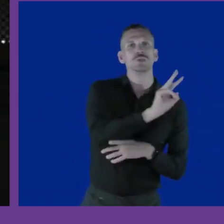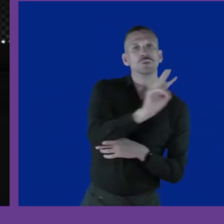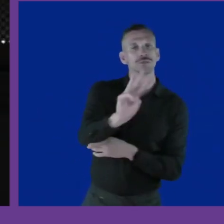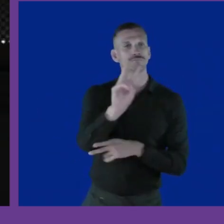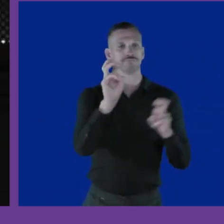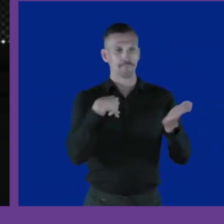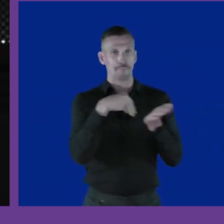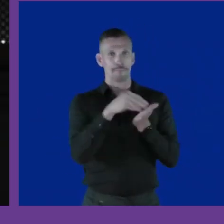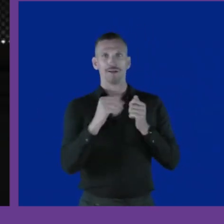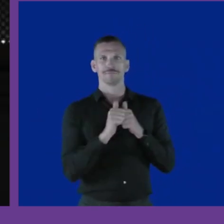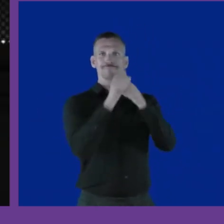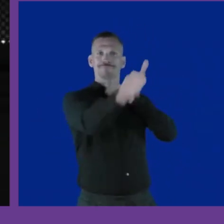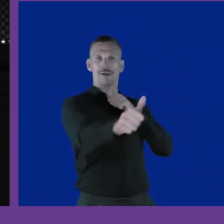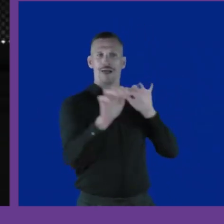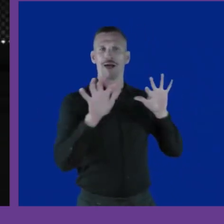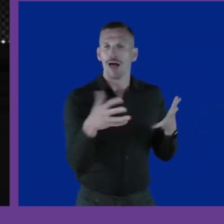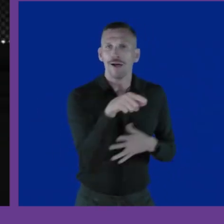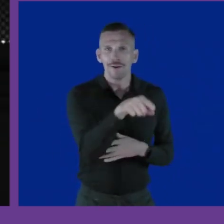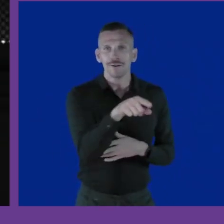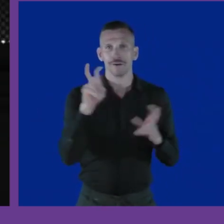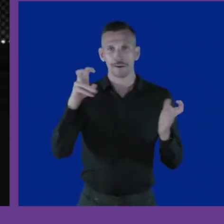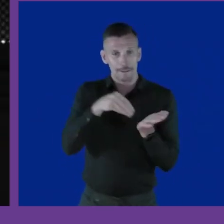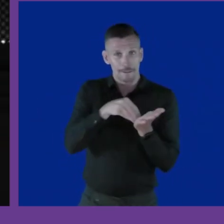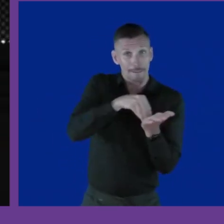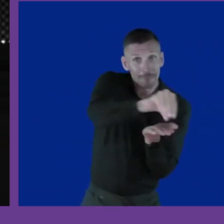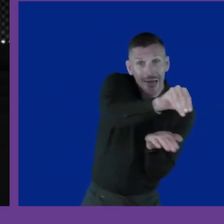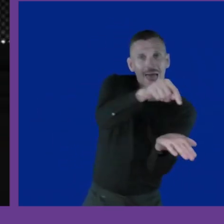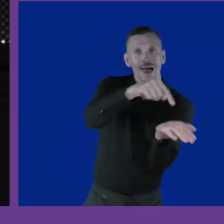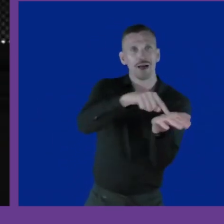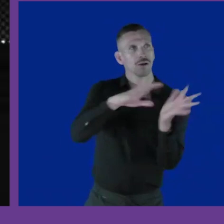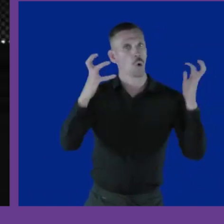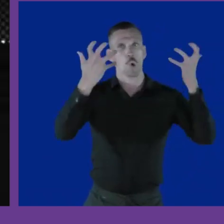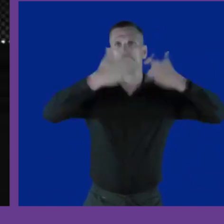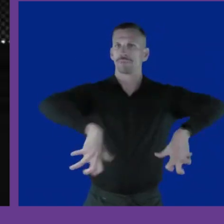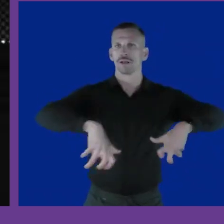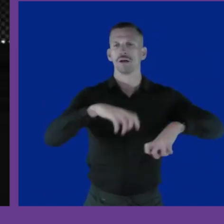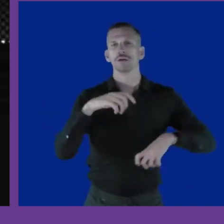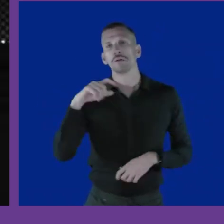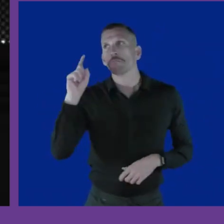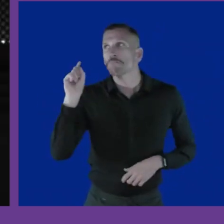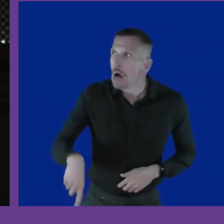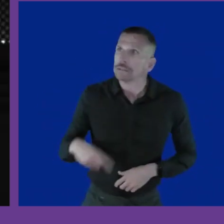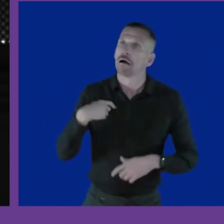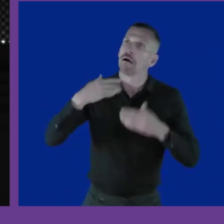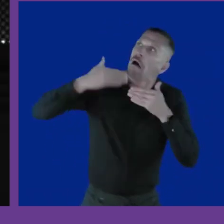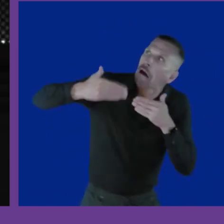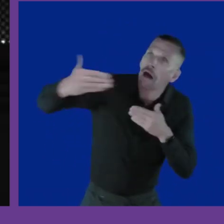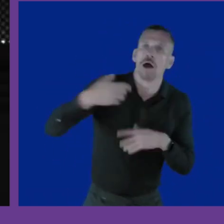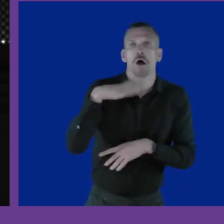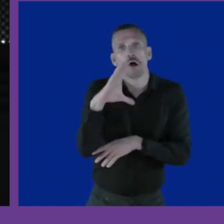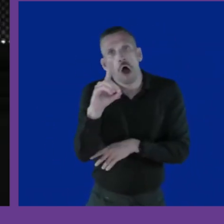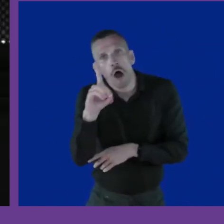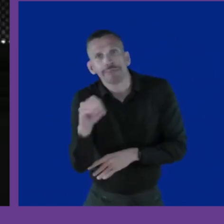click on it, and that's it. So these are the type of, you know, flexible, diverse types of solutions that I think we